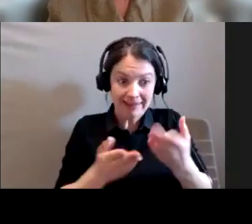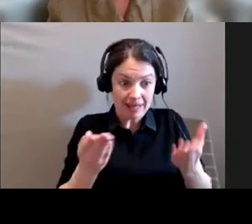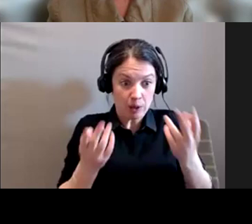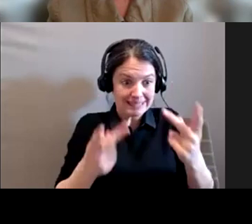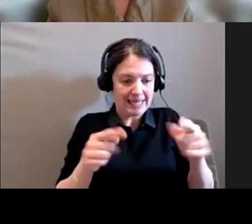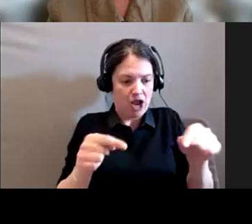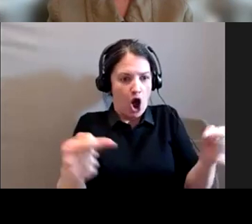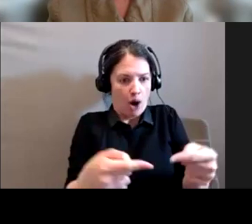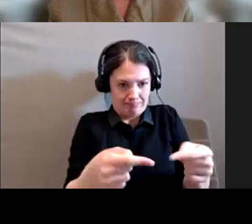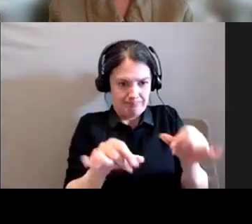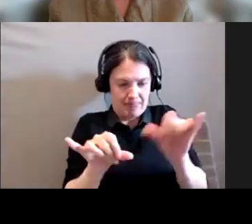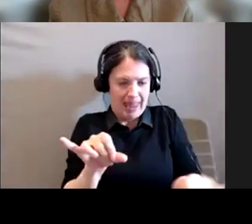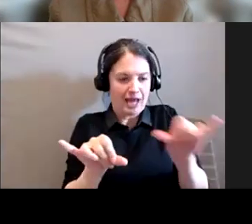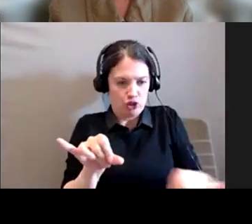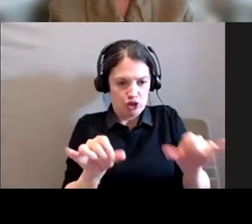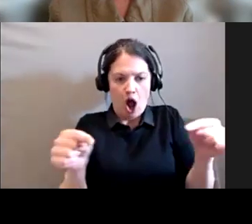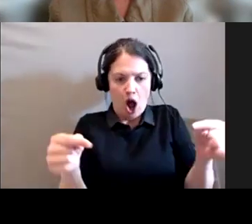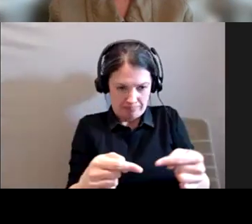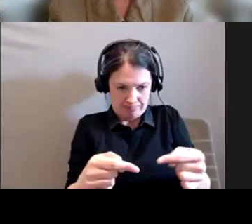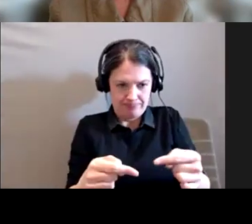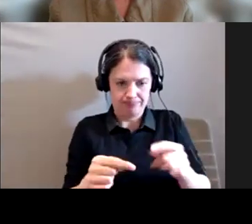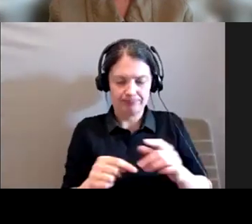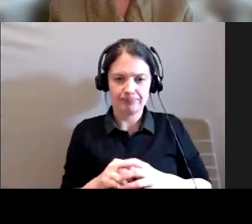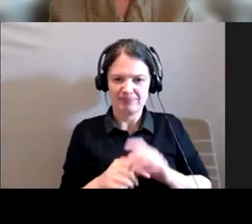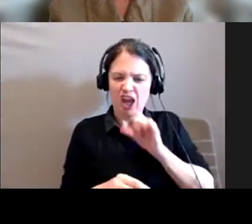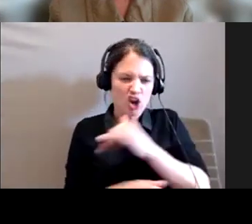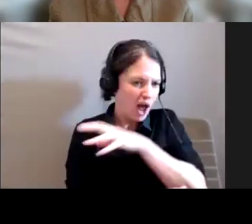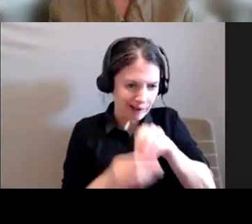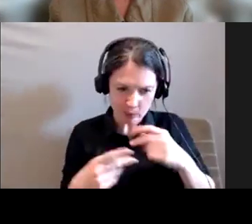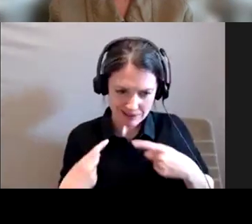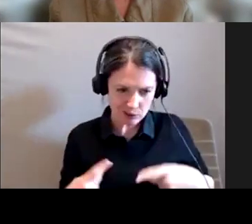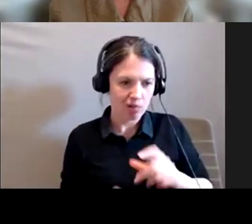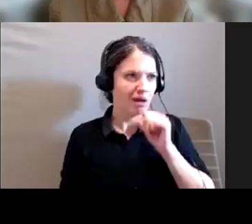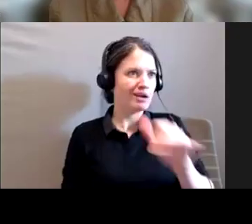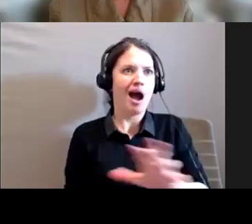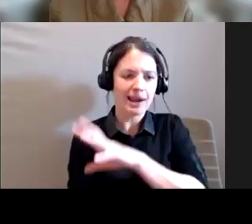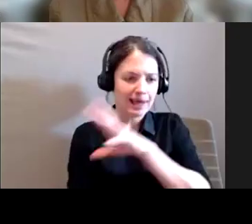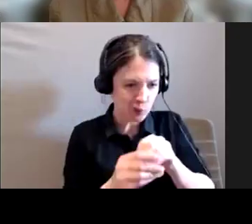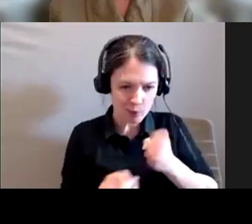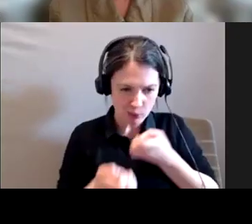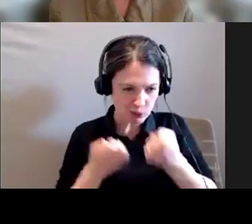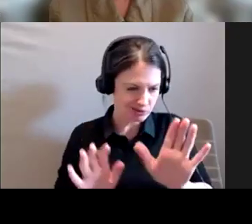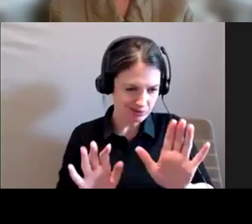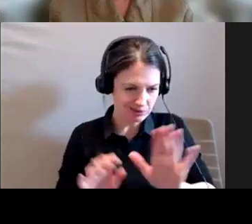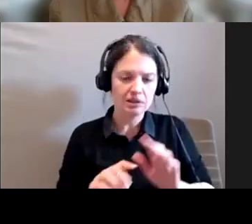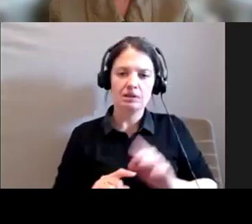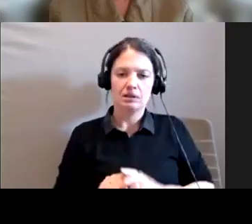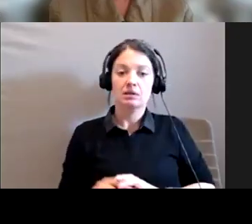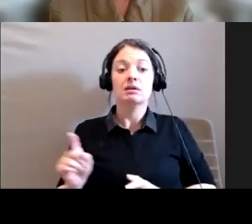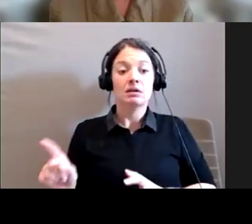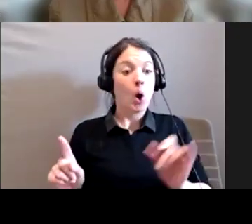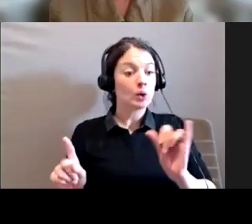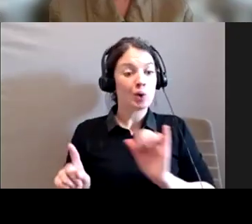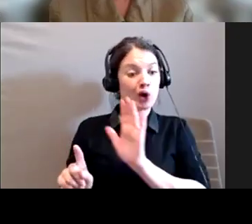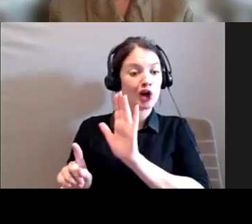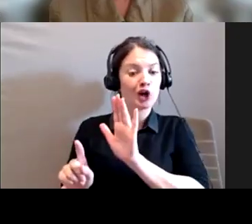single incident. So thank you. And I think that might actually touch on the follow-up question from that same participant who was saying